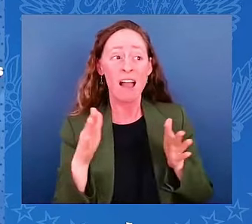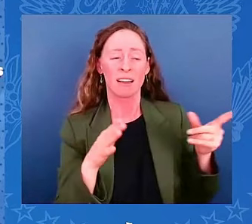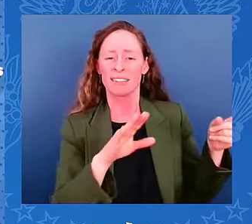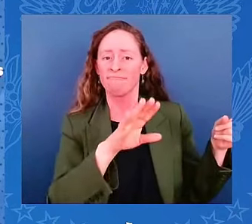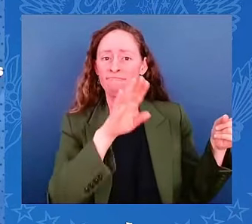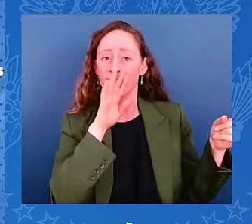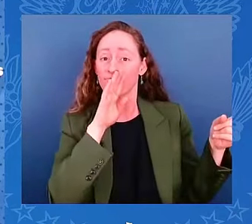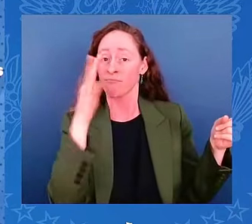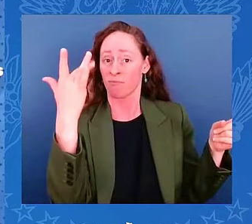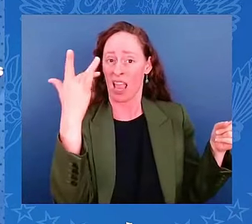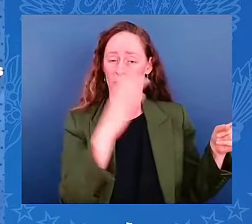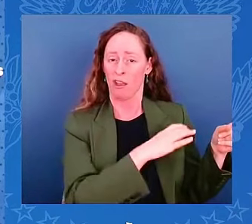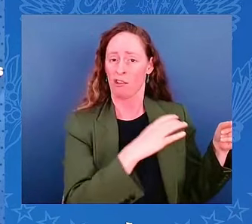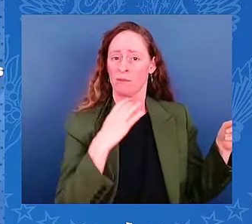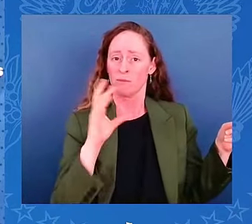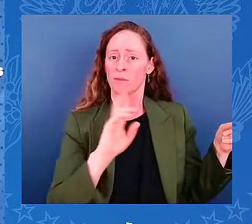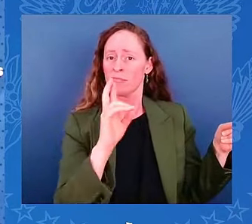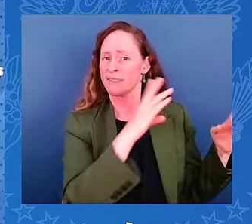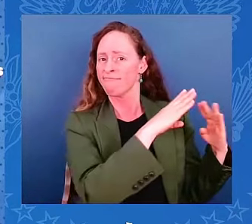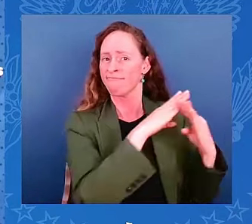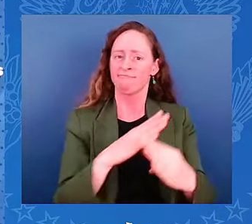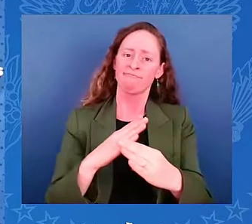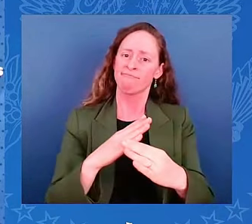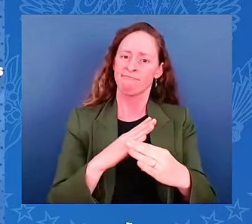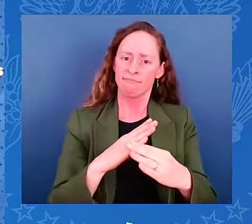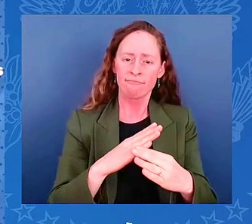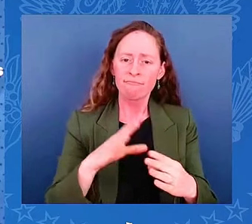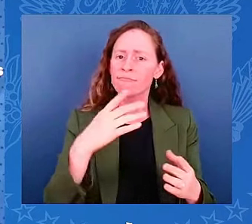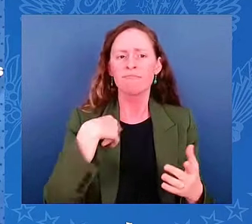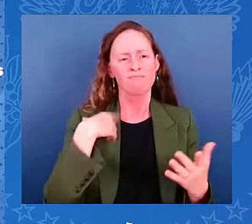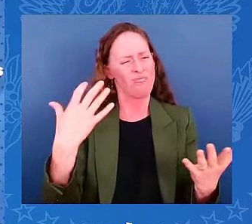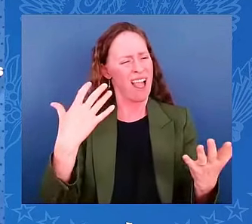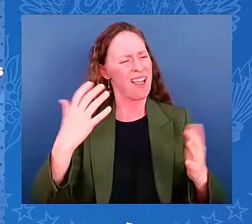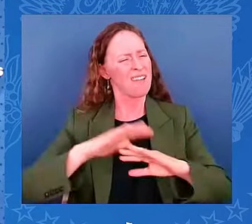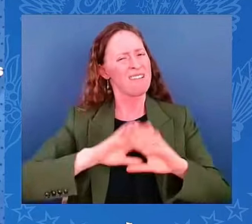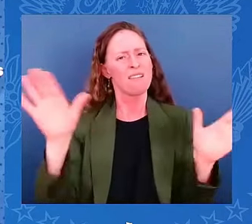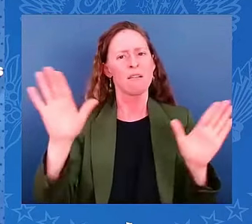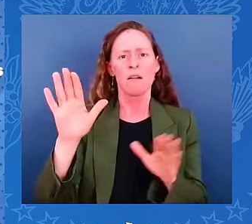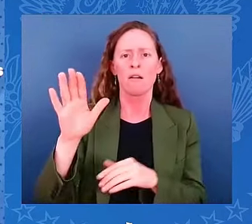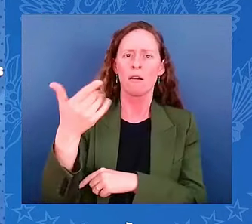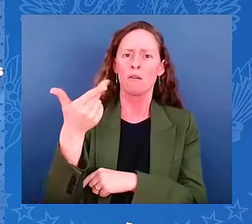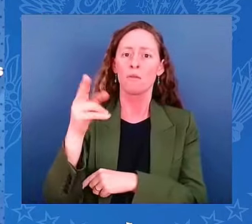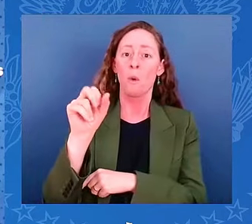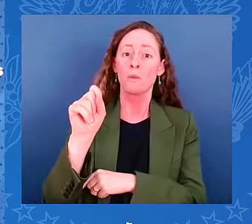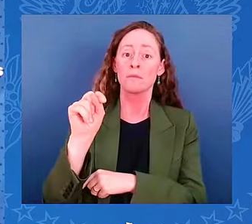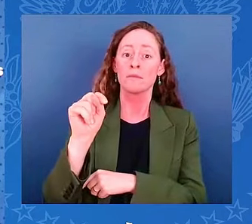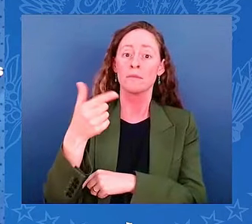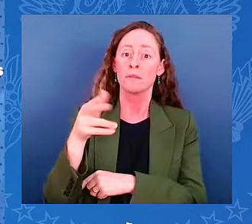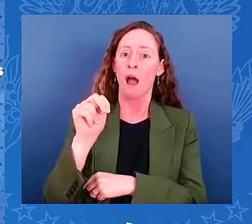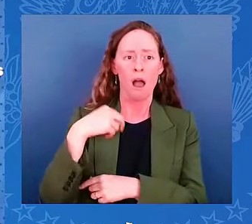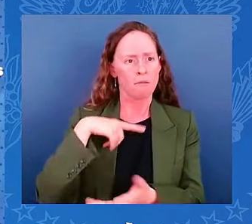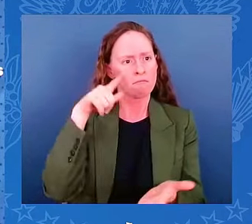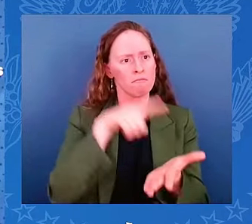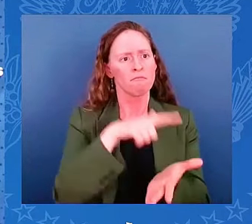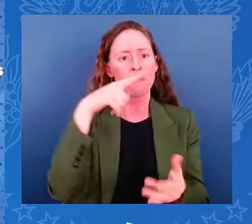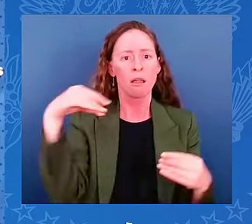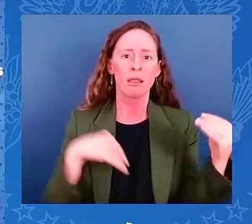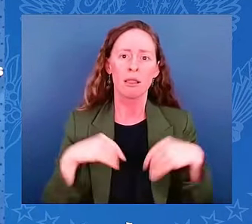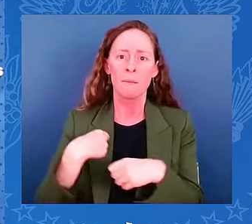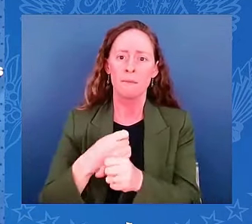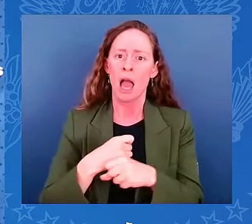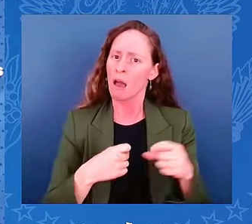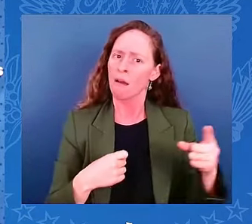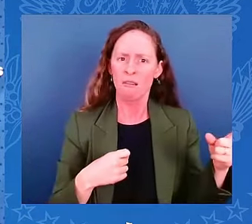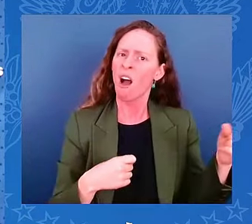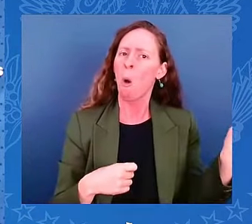that contain these, that can commit crimes, they're working like hell to stop it. They want to